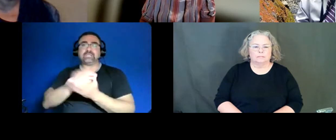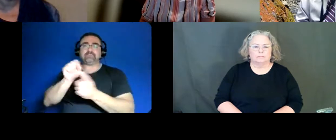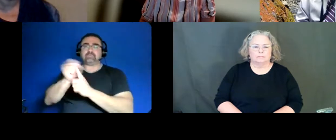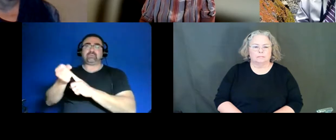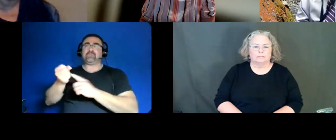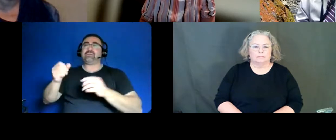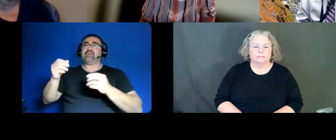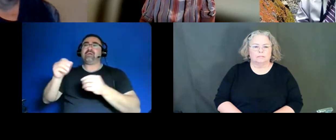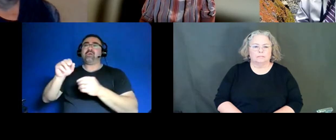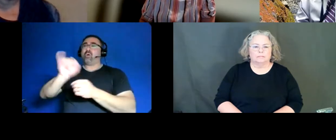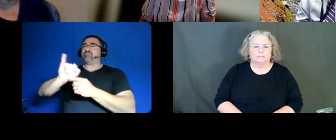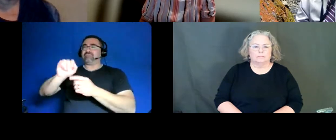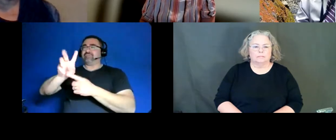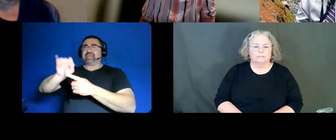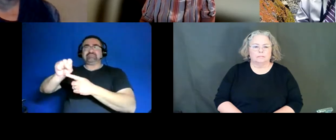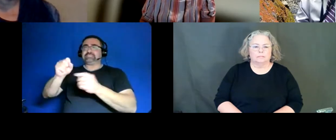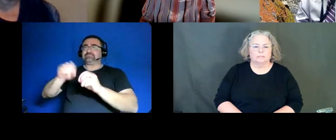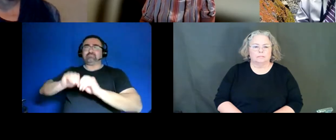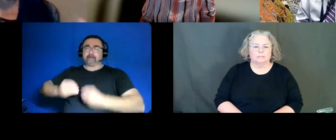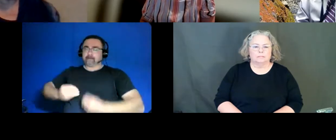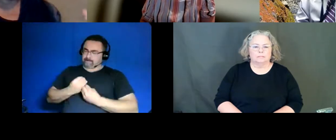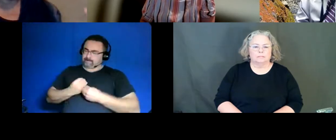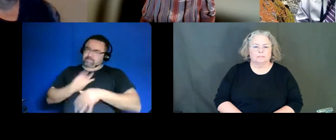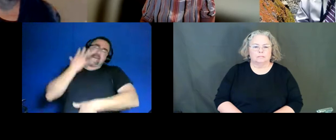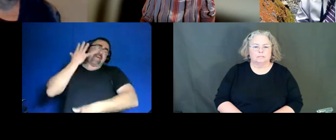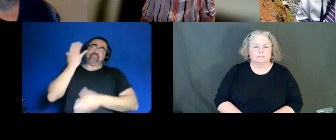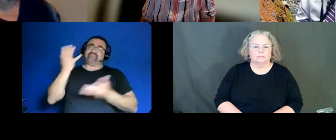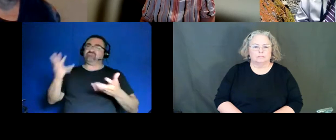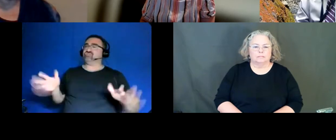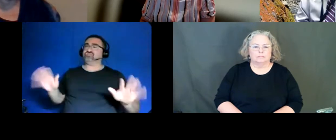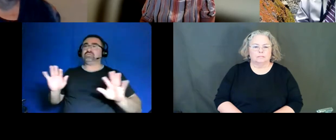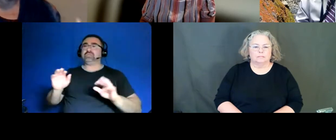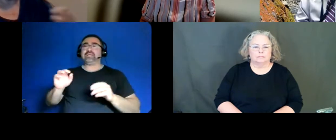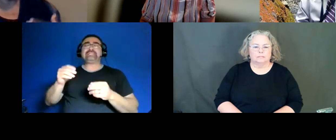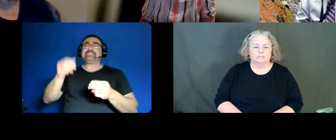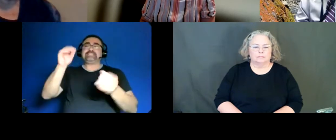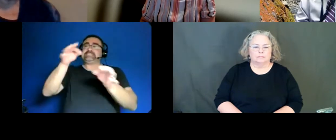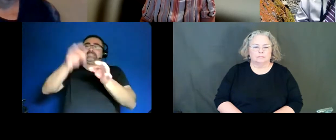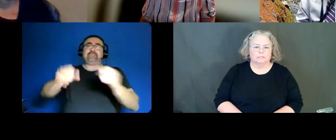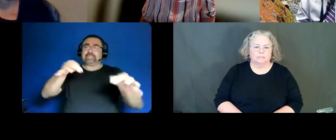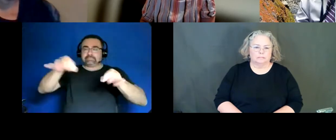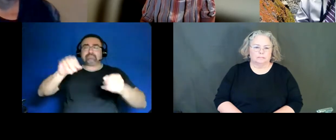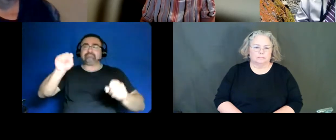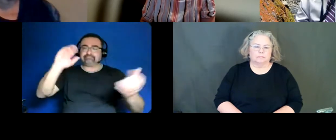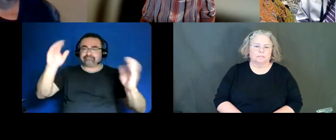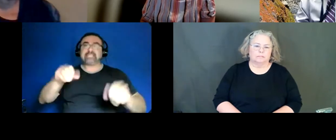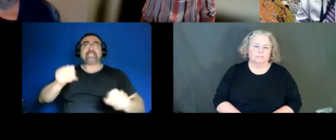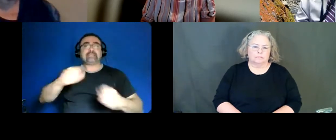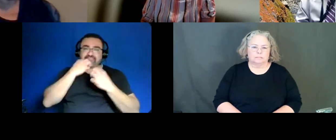has overwhelmed the immune system. So just a simple way of looking at it. Yes, we all